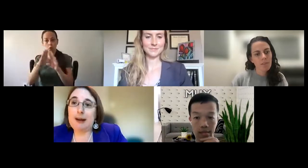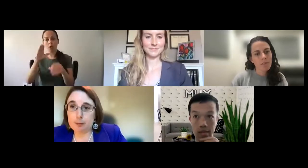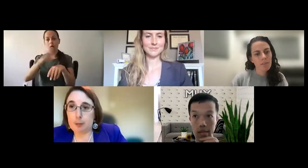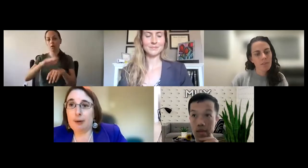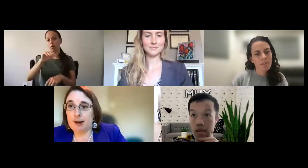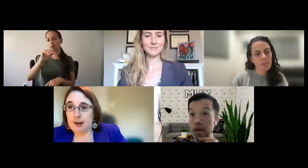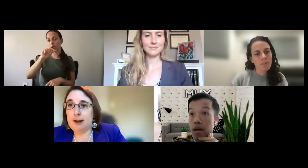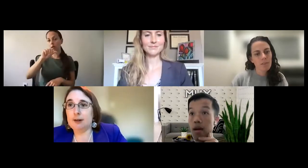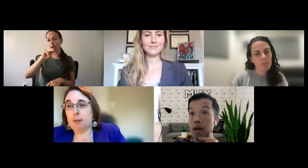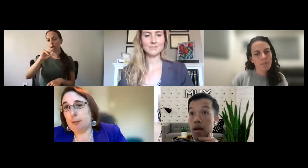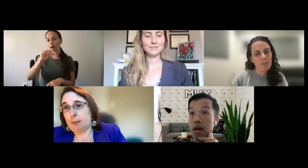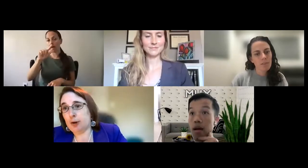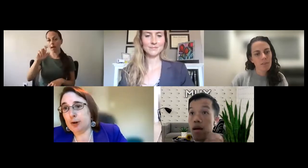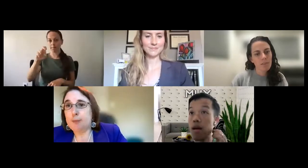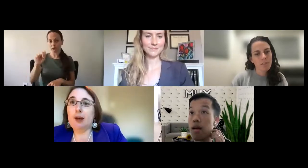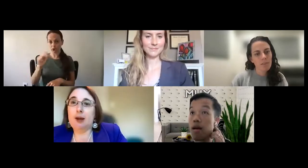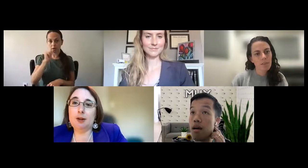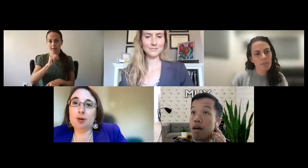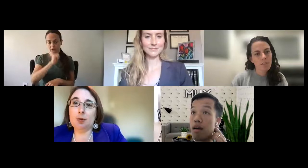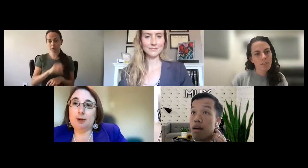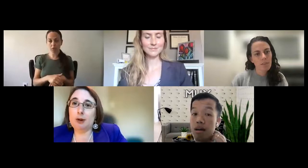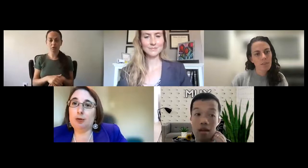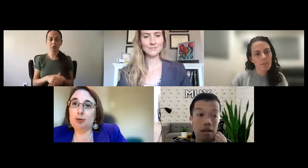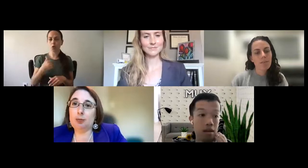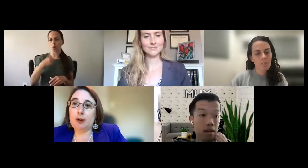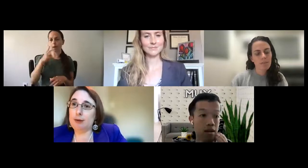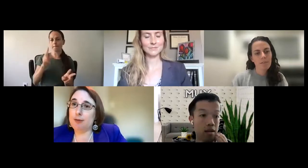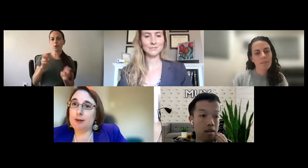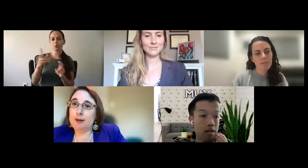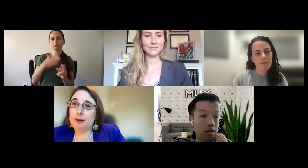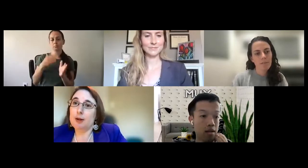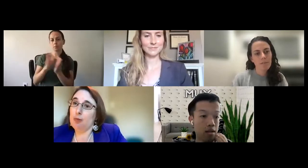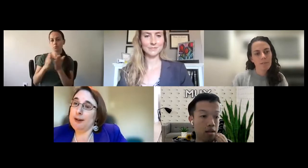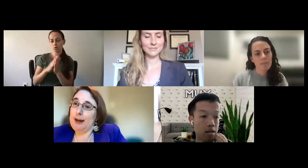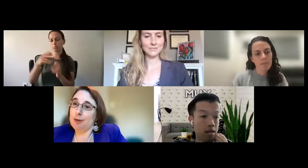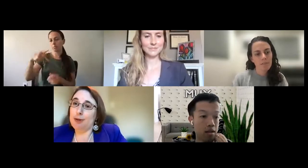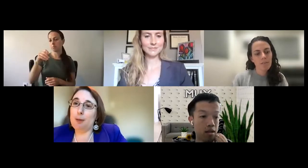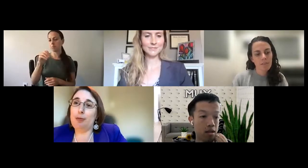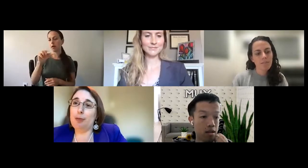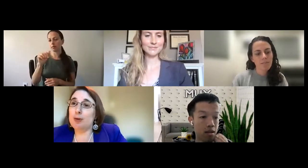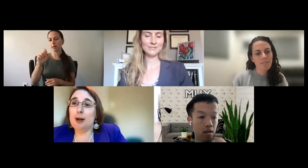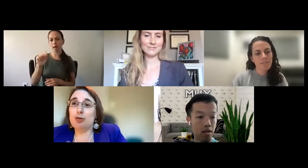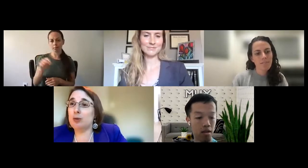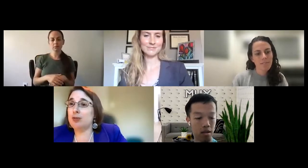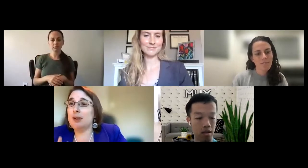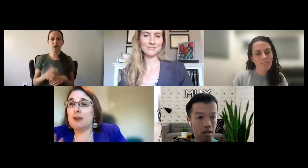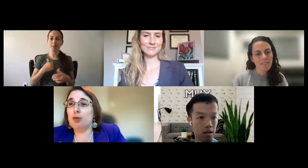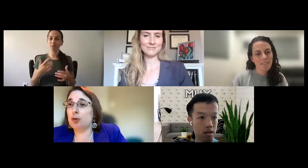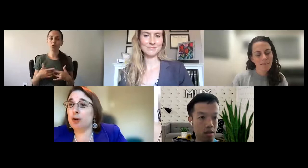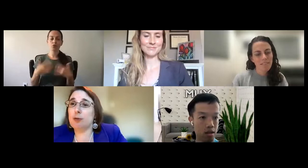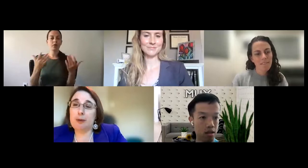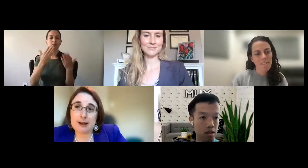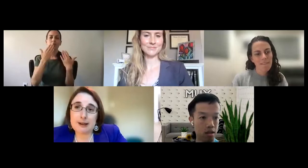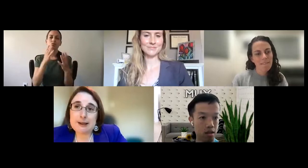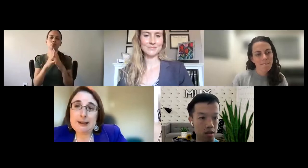website that has my podcast and my book. And so that's what I do privately right now. So I'm thrilled. And I just want to say thank you so